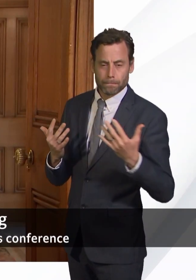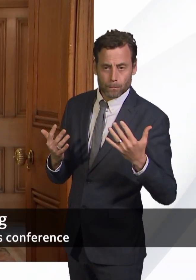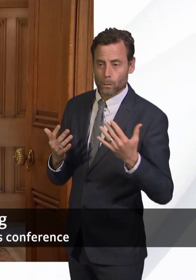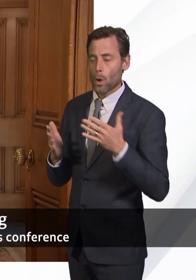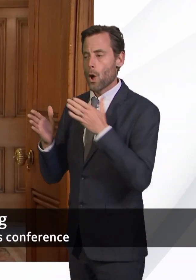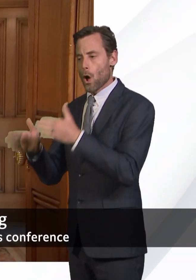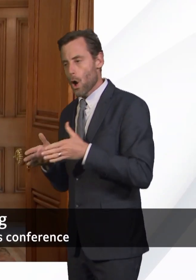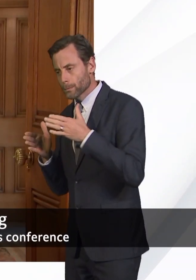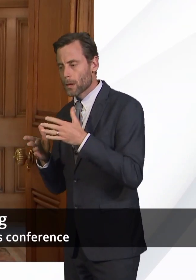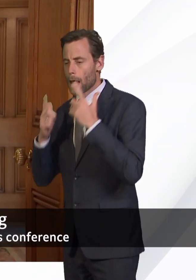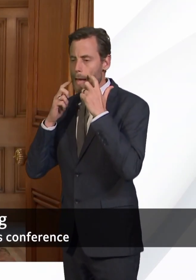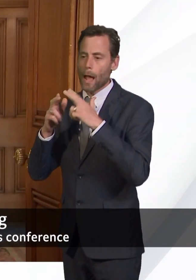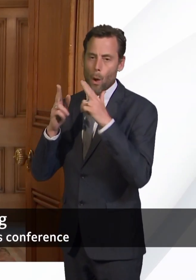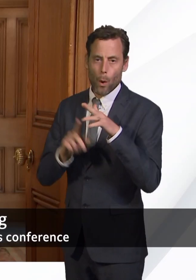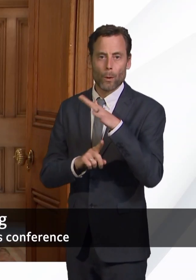all settings,